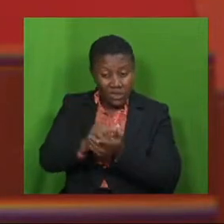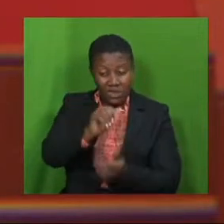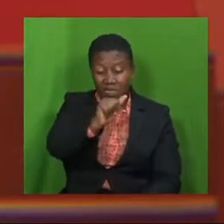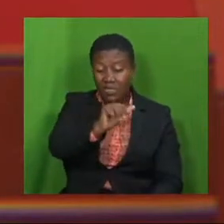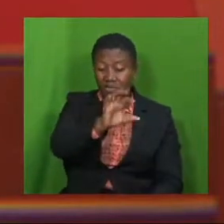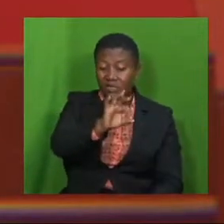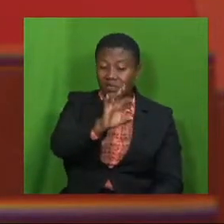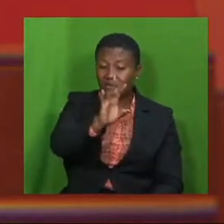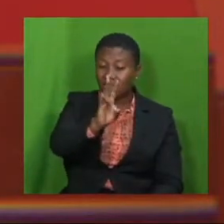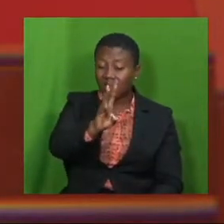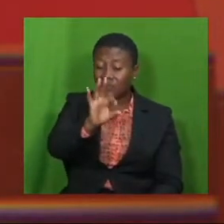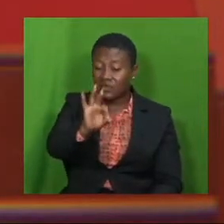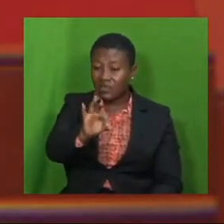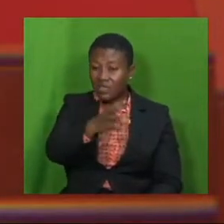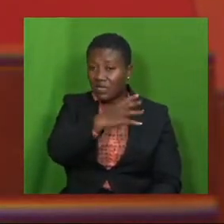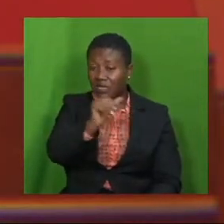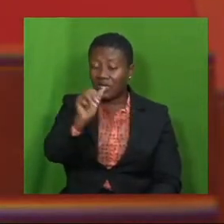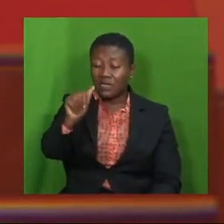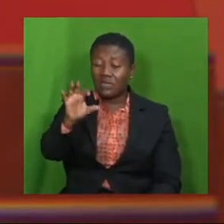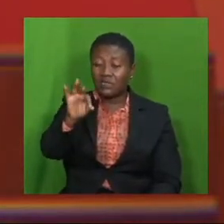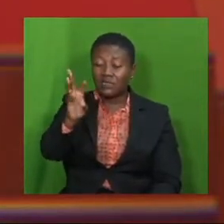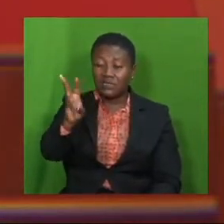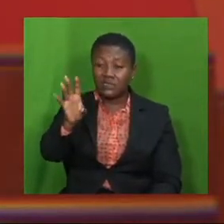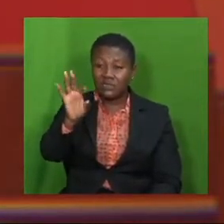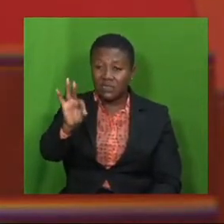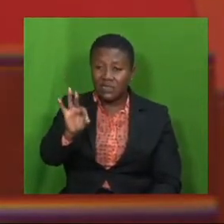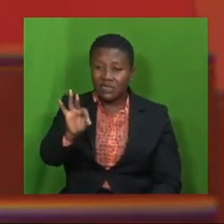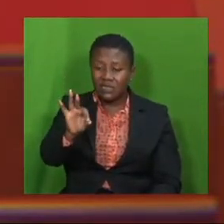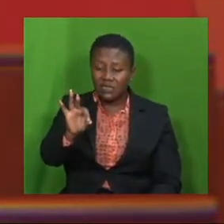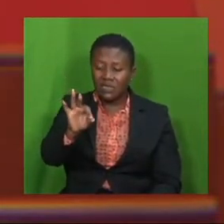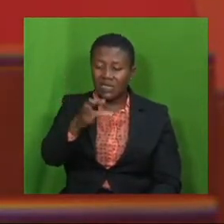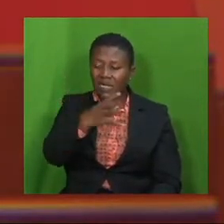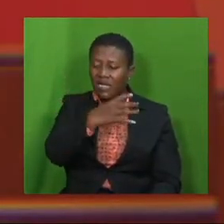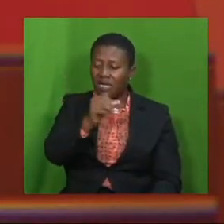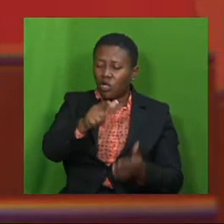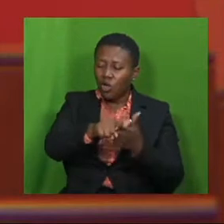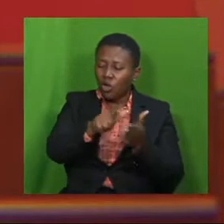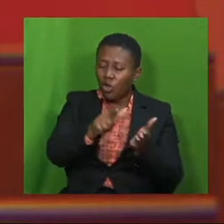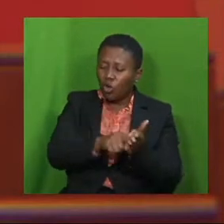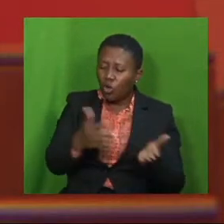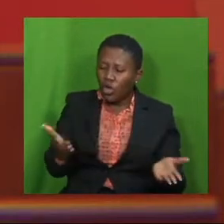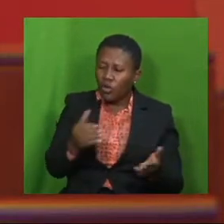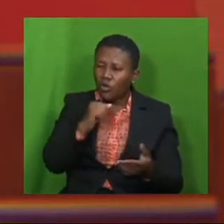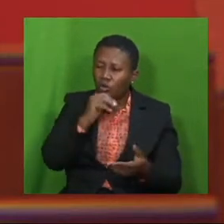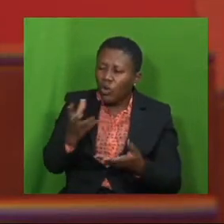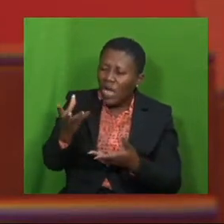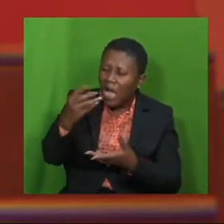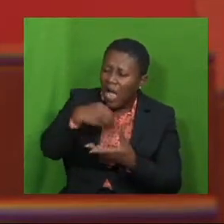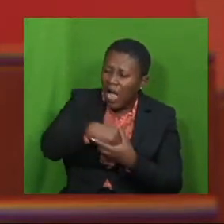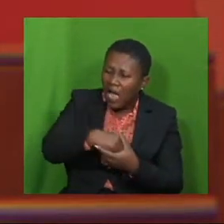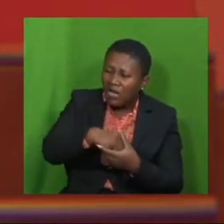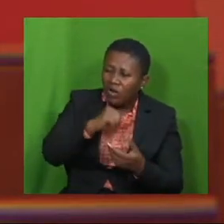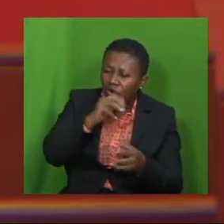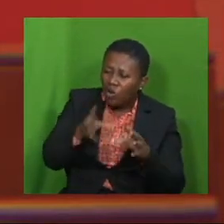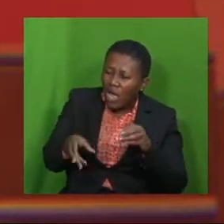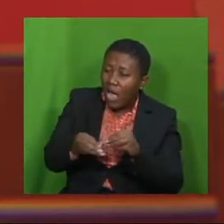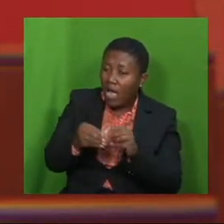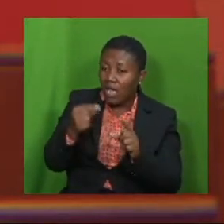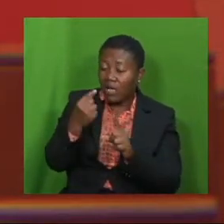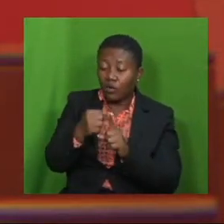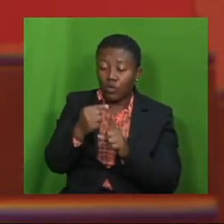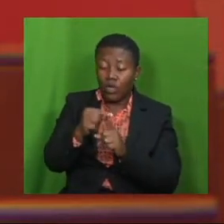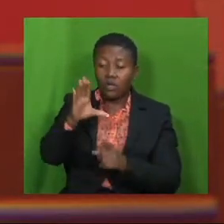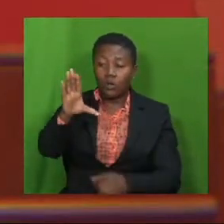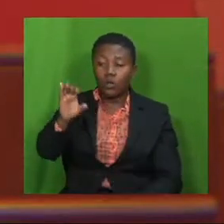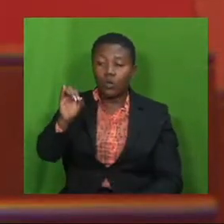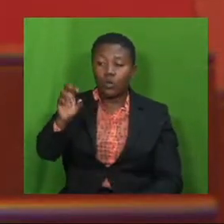constitutions and now standing orders do not include the word consecutive in the computation of the 15